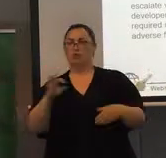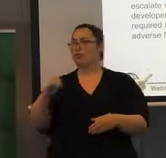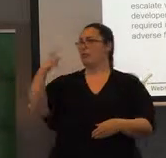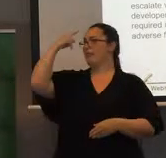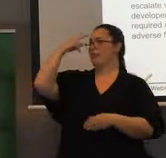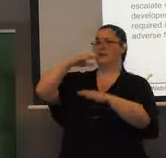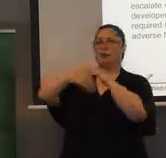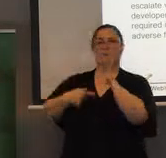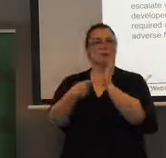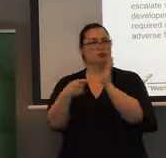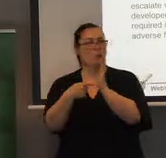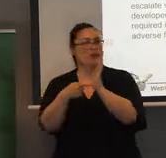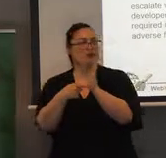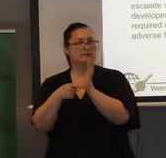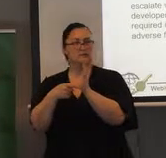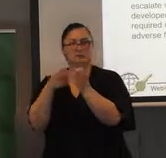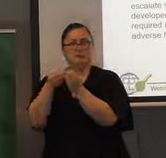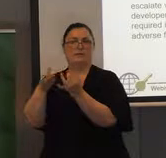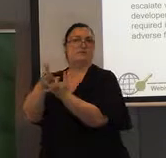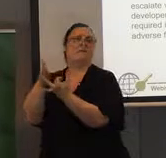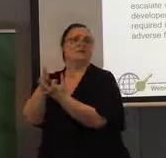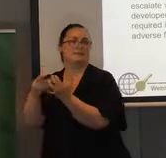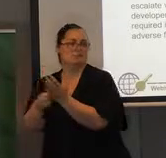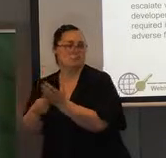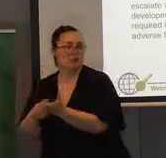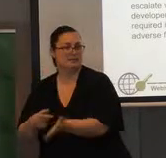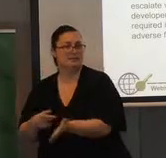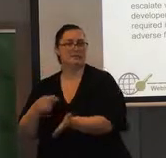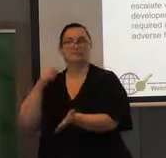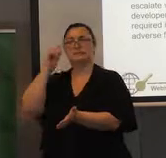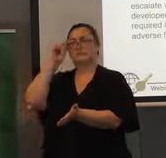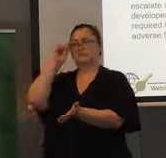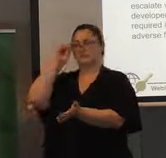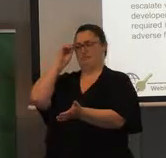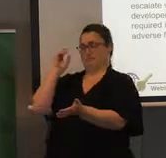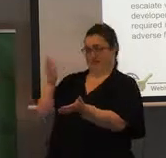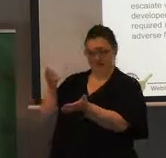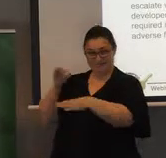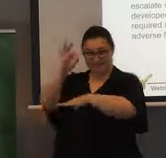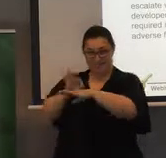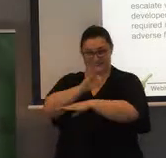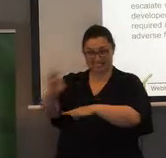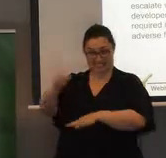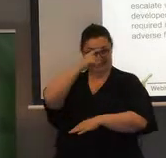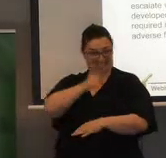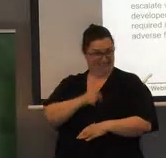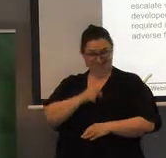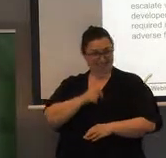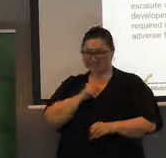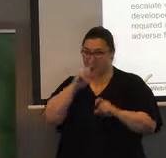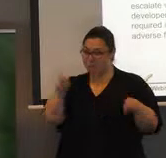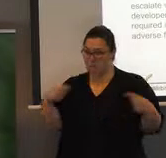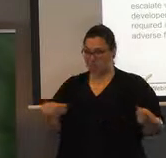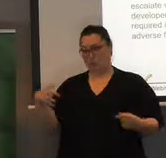through, that didn't have toilets for people that need disability assistance? You would never be allowed to open the